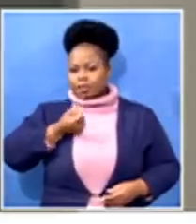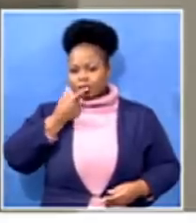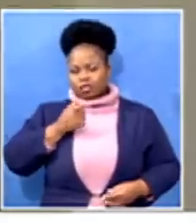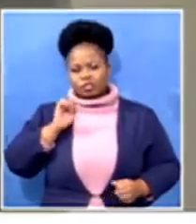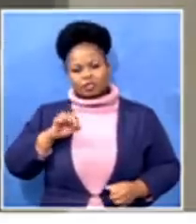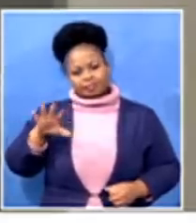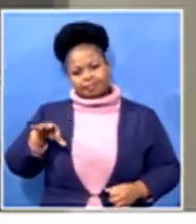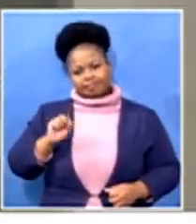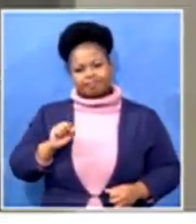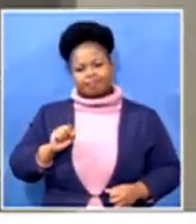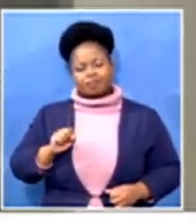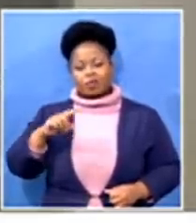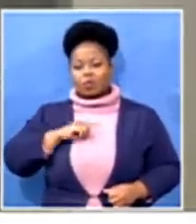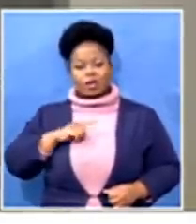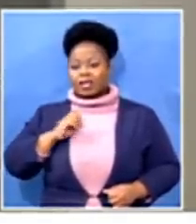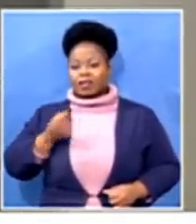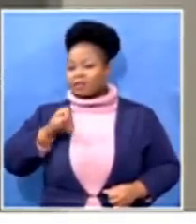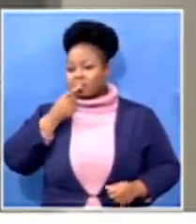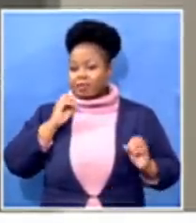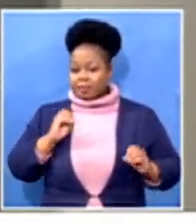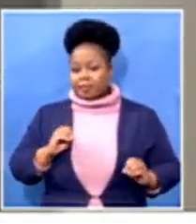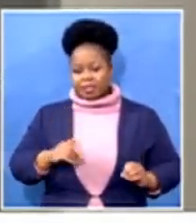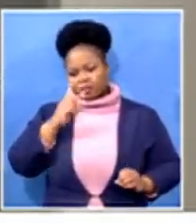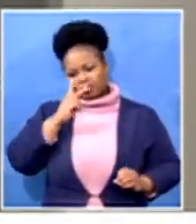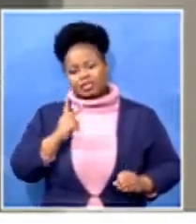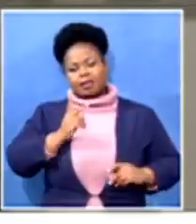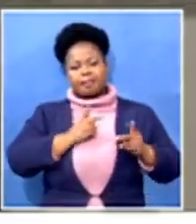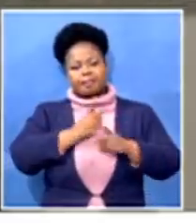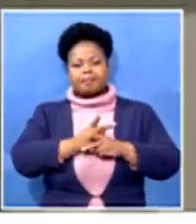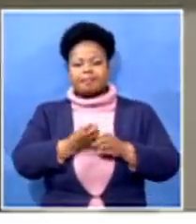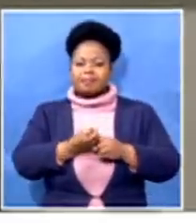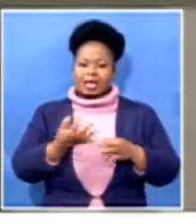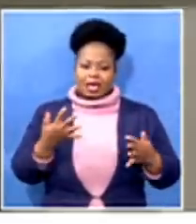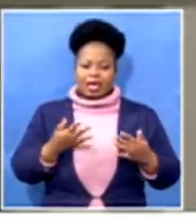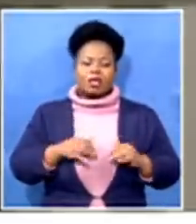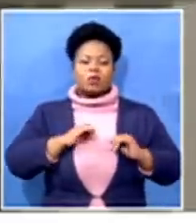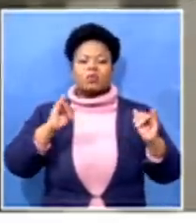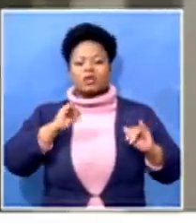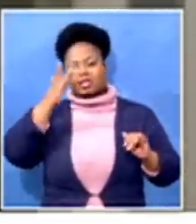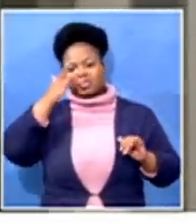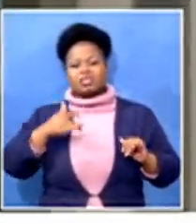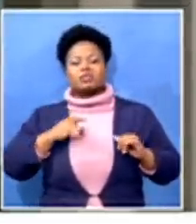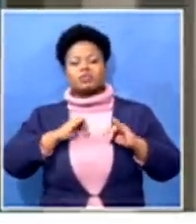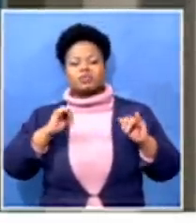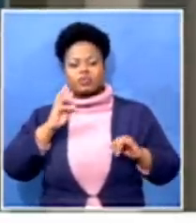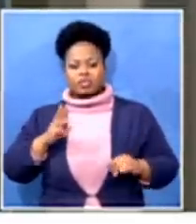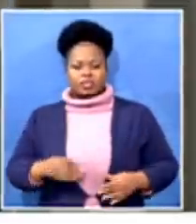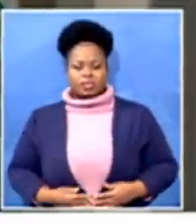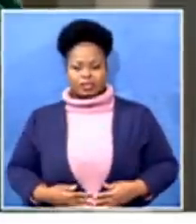Otherwise, we will see an increased number of relapses if you suddenly stop your medication.